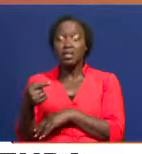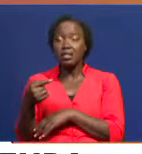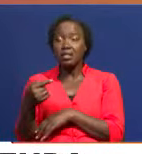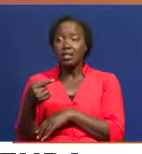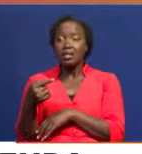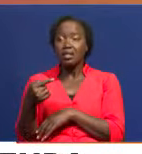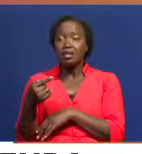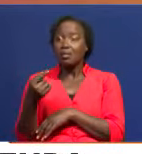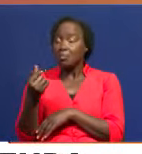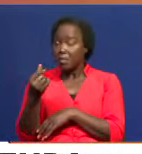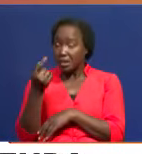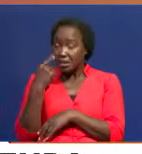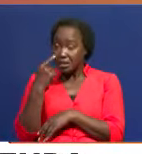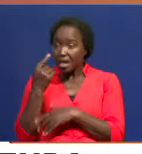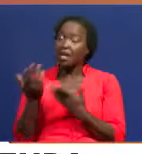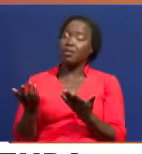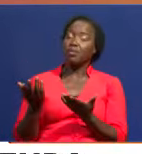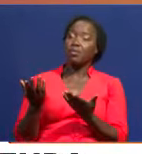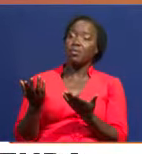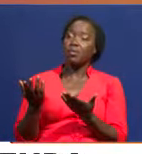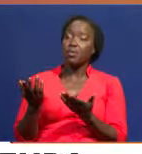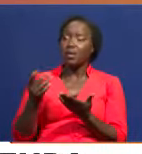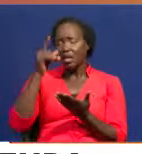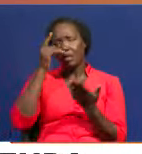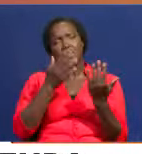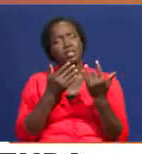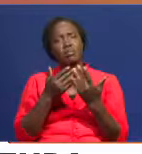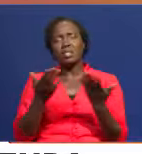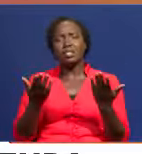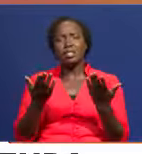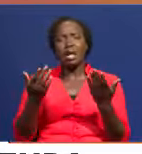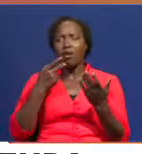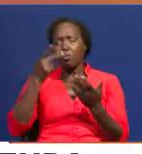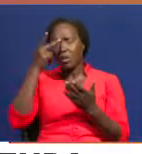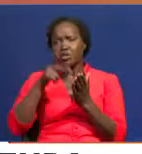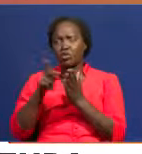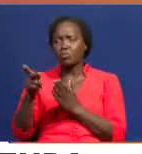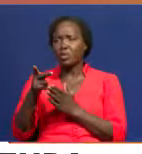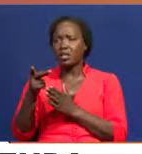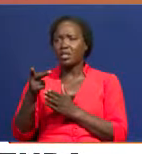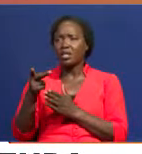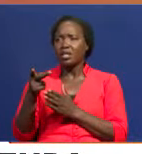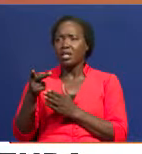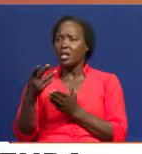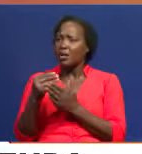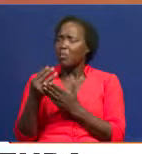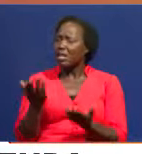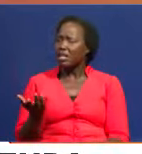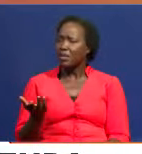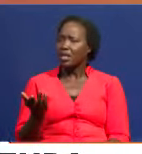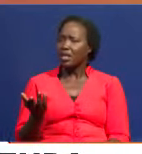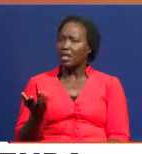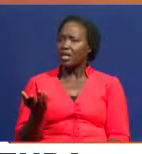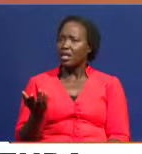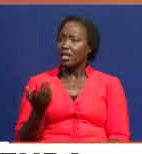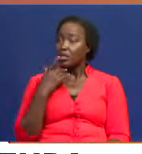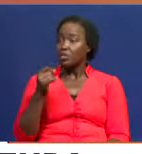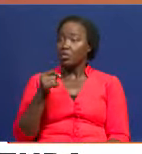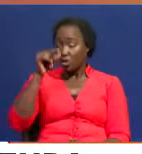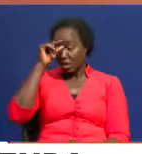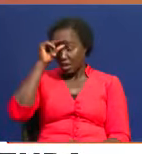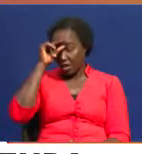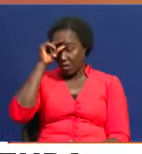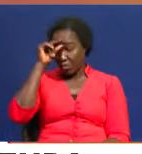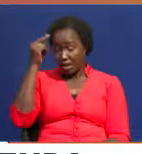100,000 shillings. So how does the government expect such parents to afford such a amount? So it is high time the government